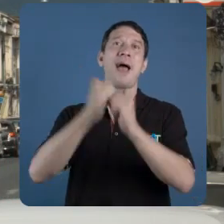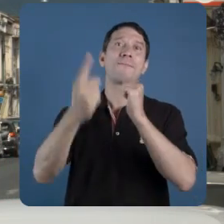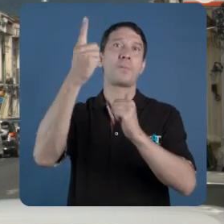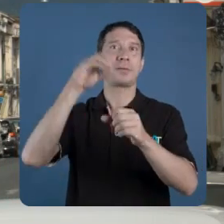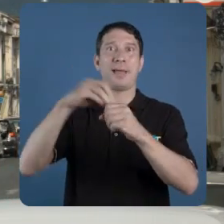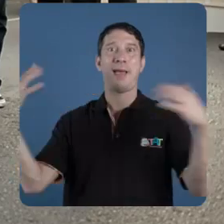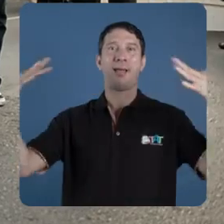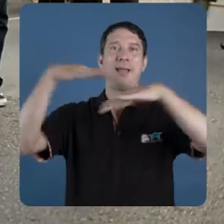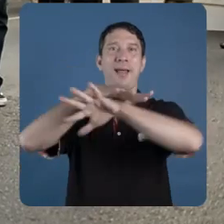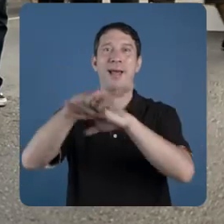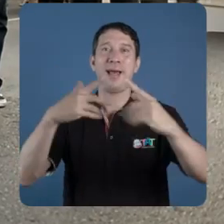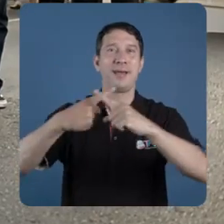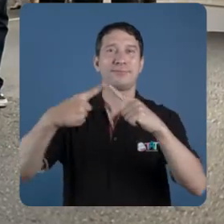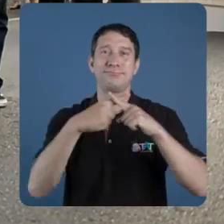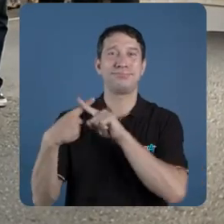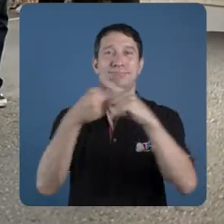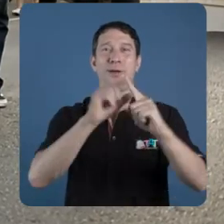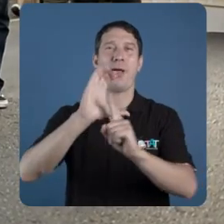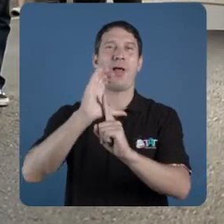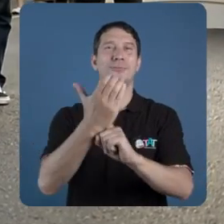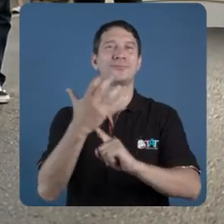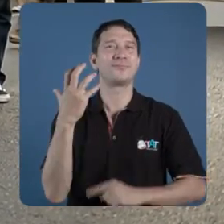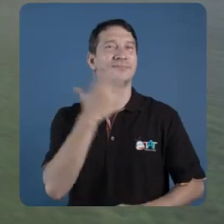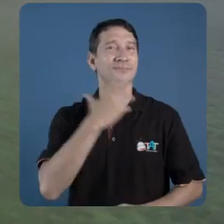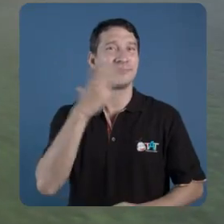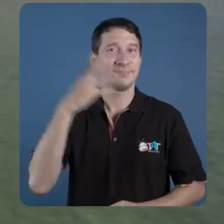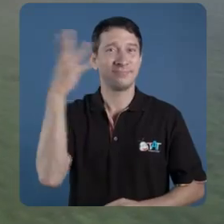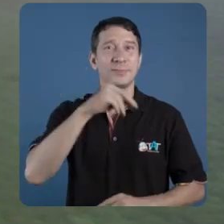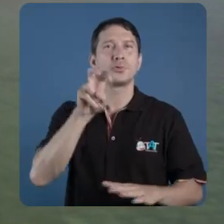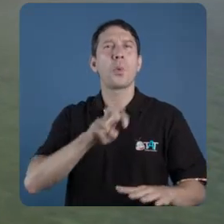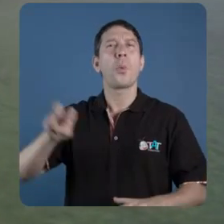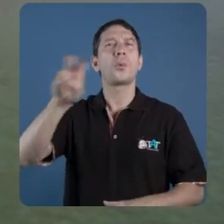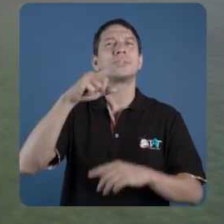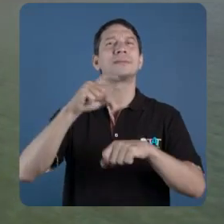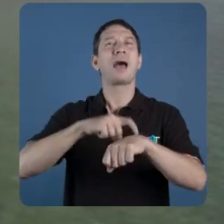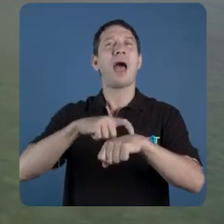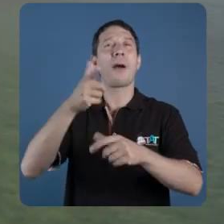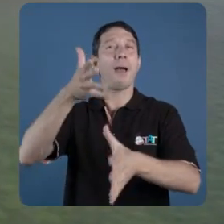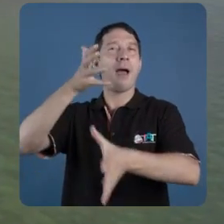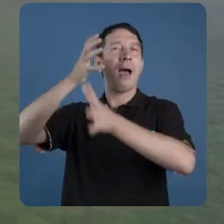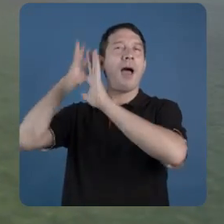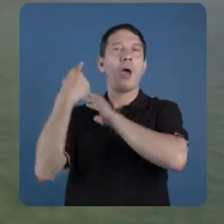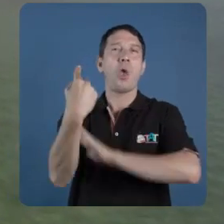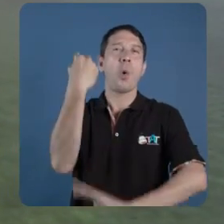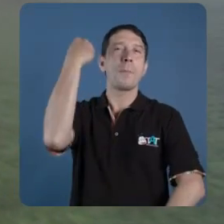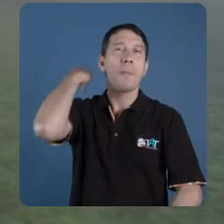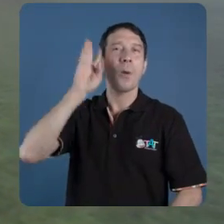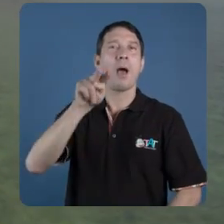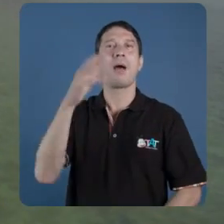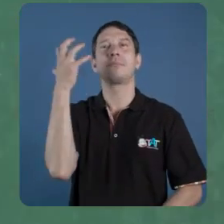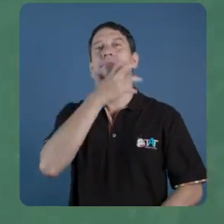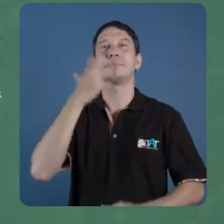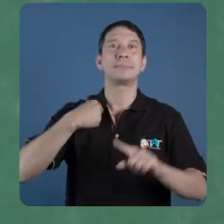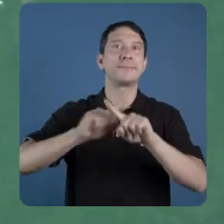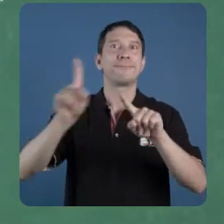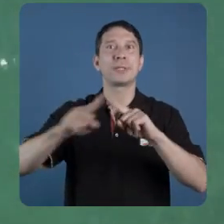English, Dutch, Portuguese, and everyone in between. You'll find a confluence of cultures and a journey to a time when life